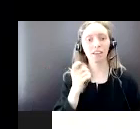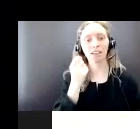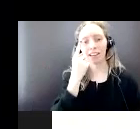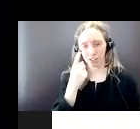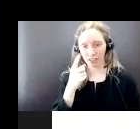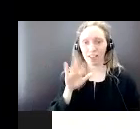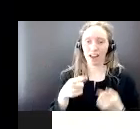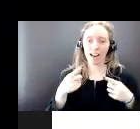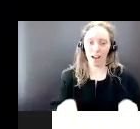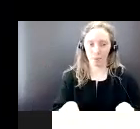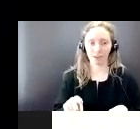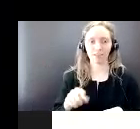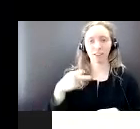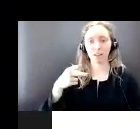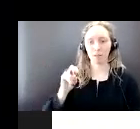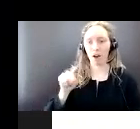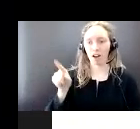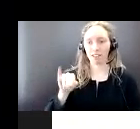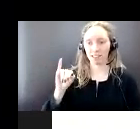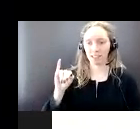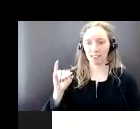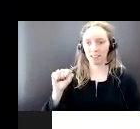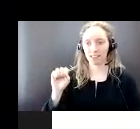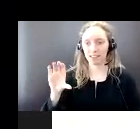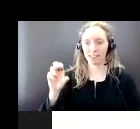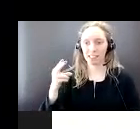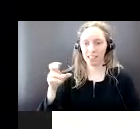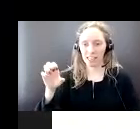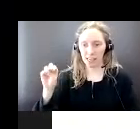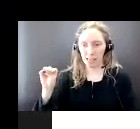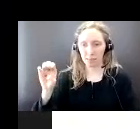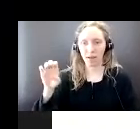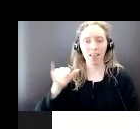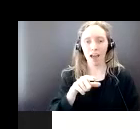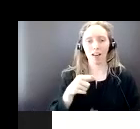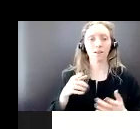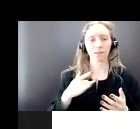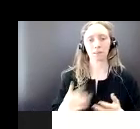So a Ponzi scheme, you'll usually see that there's an affinity fraud element to it also.